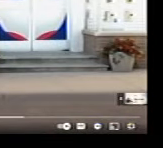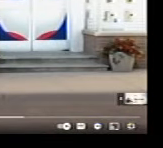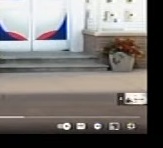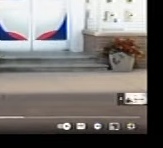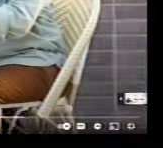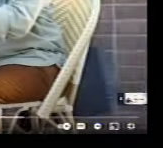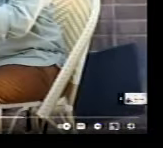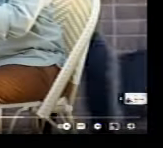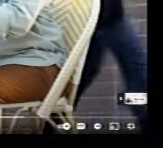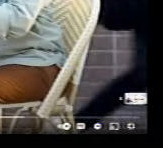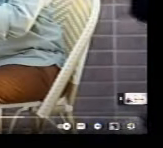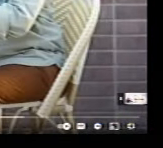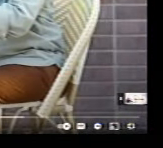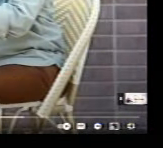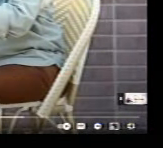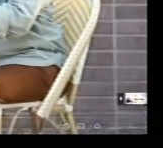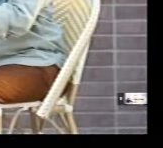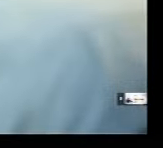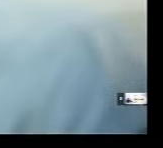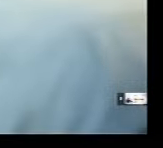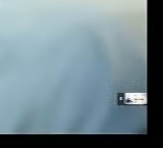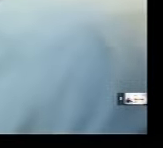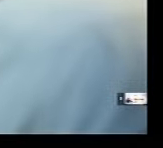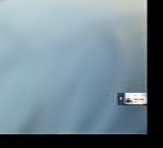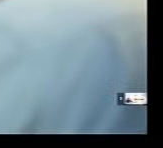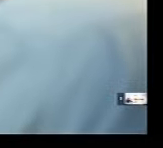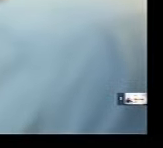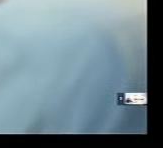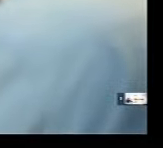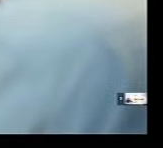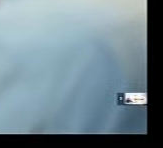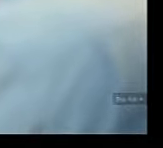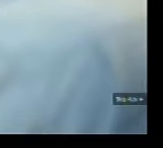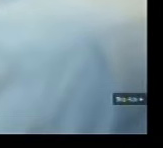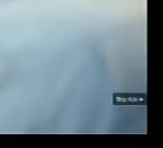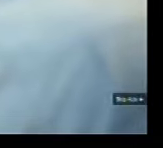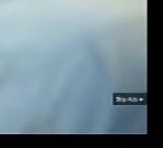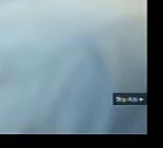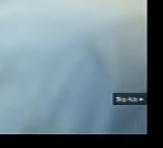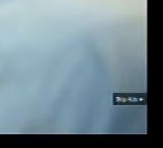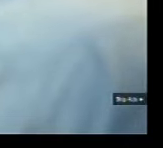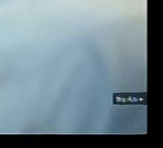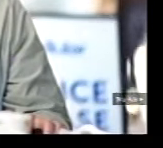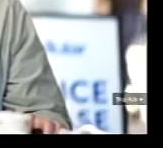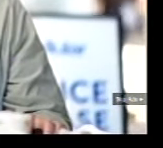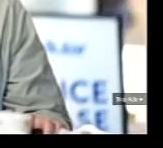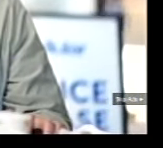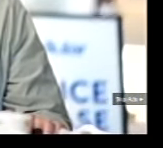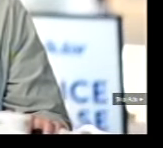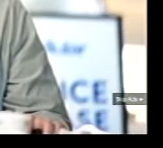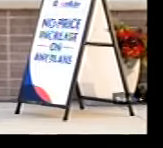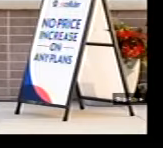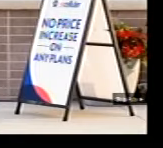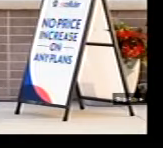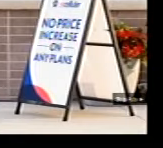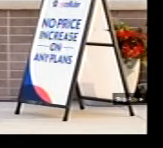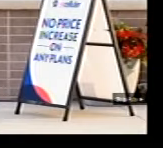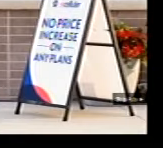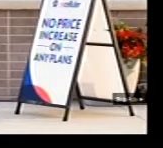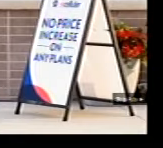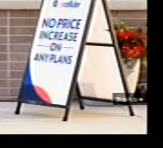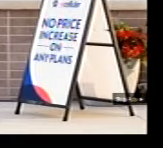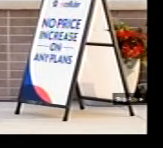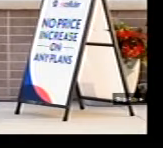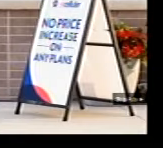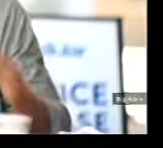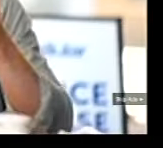Oh, great. My wireless bill just went up. Should have gone with U.S. Cellular. They aren't raising prices on any of their plans. Seriously? Yeah, my price